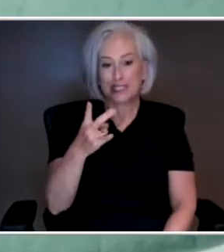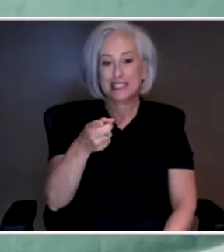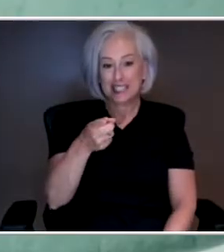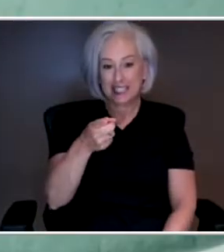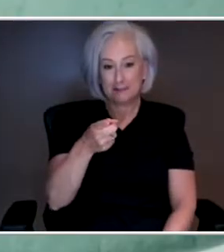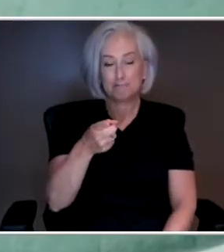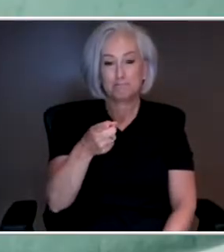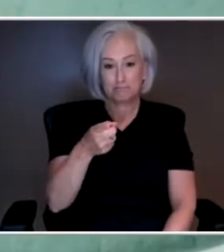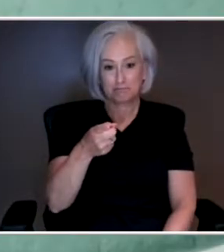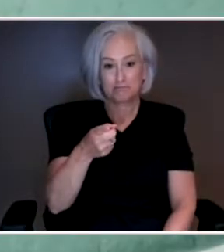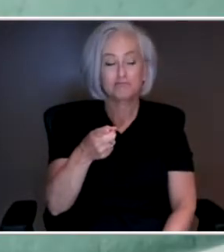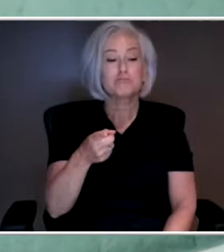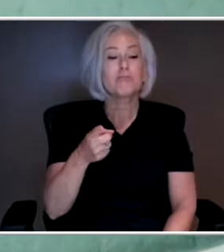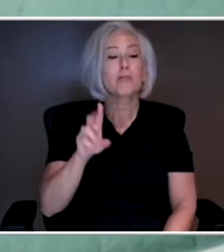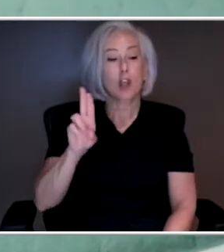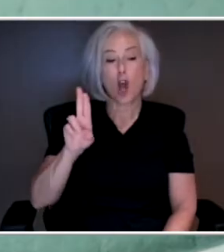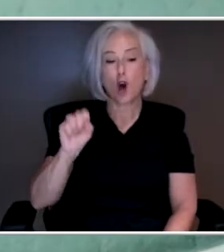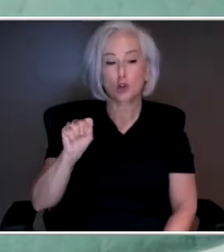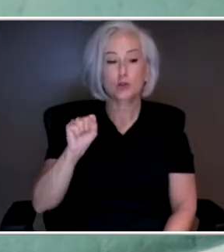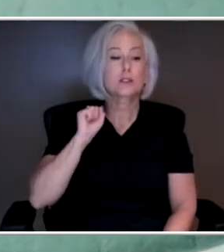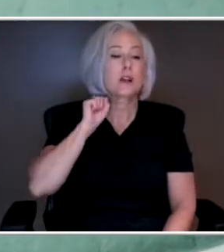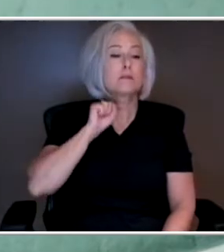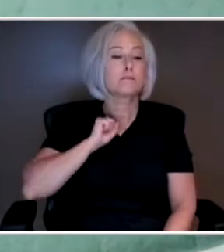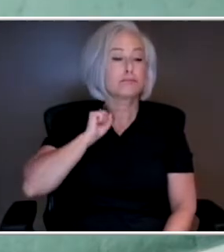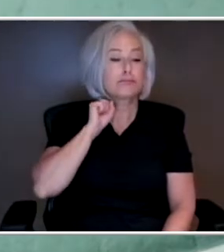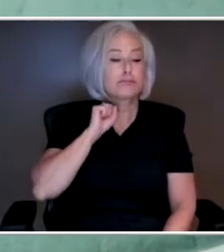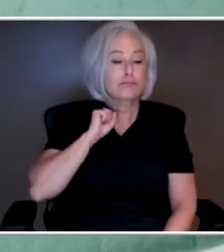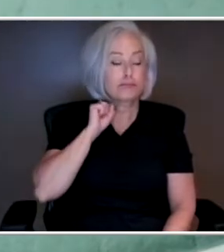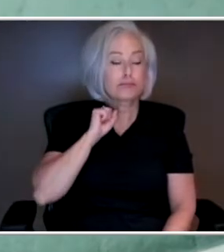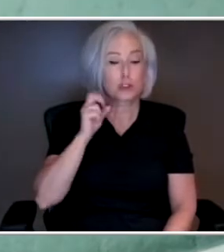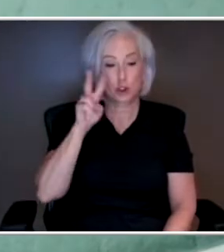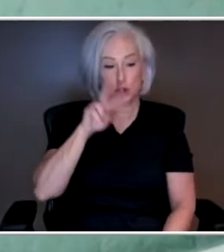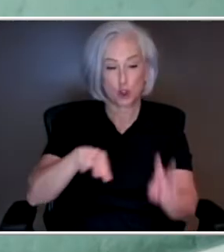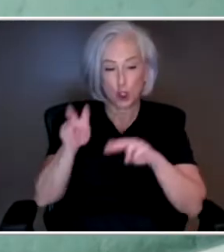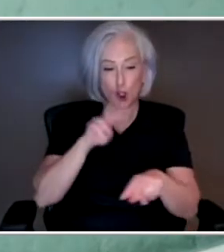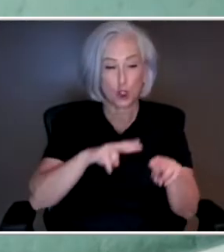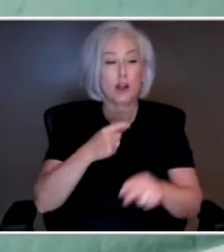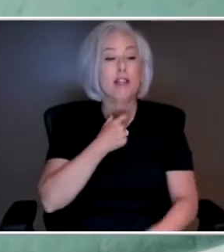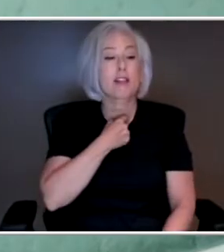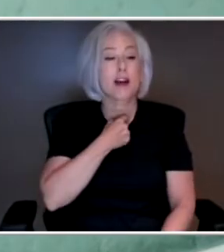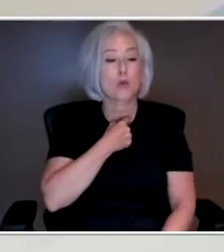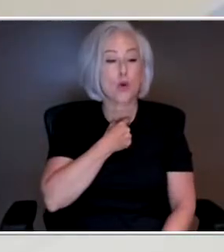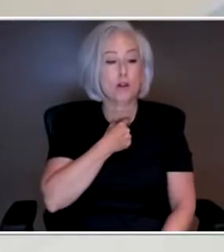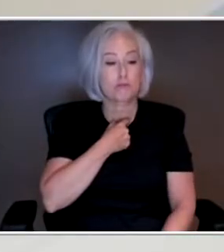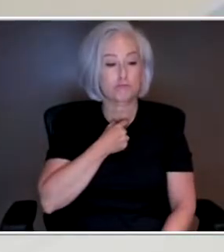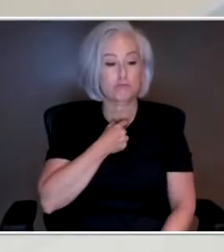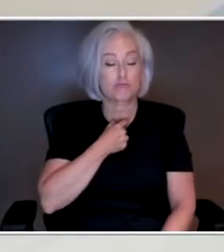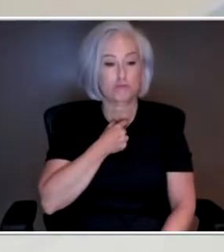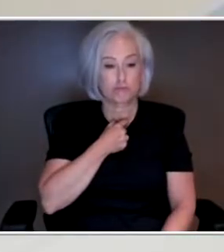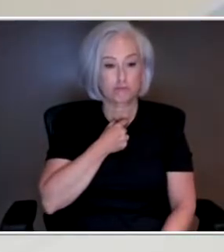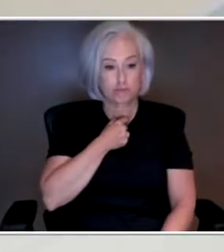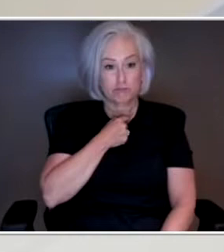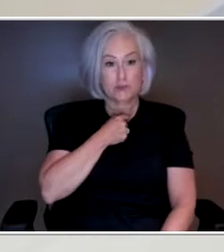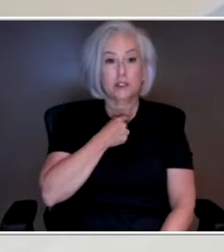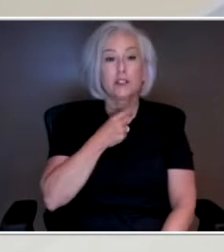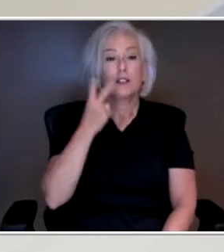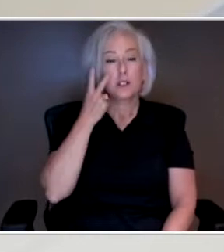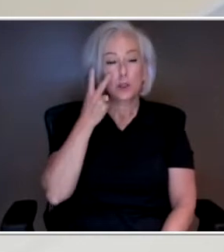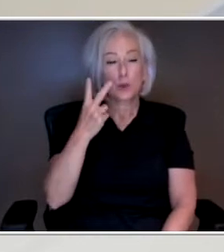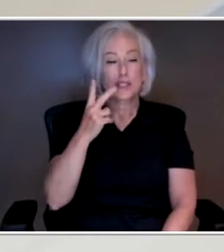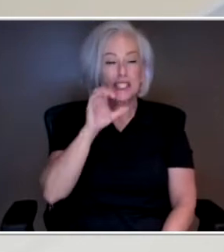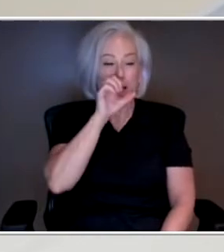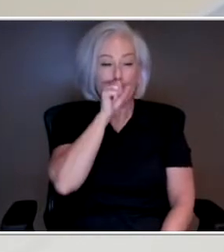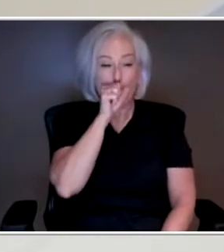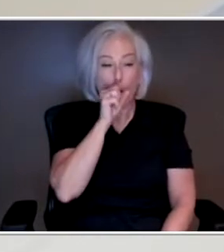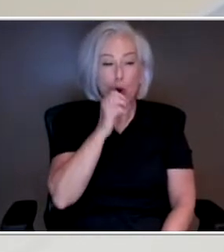the procedure, in essence, is we use ultrasound to look at the thyroid. The thyroid on this video is just showing this little orange.